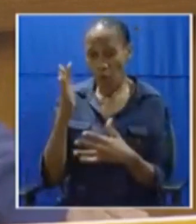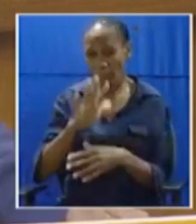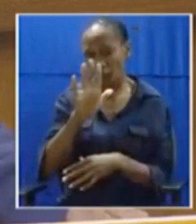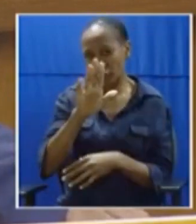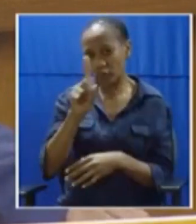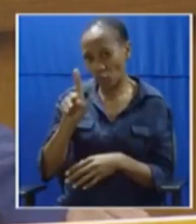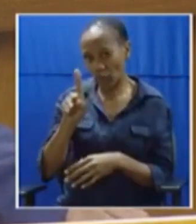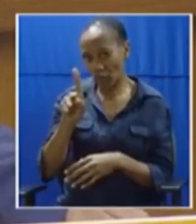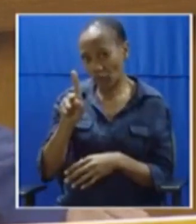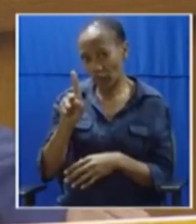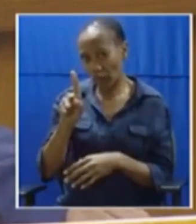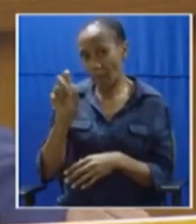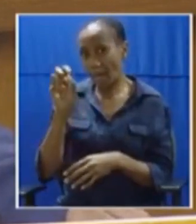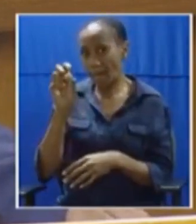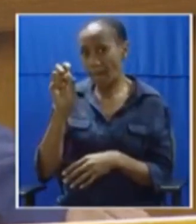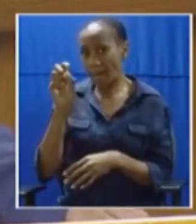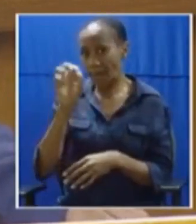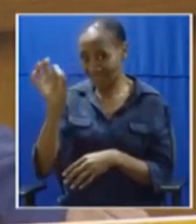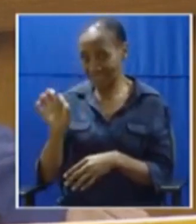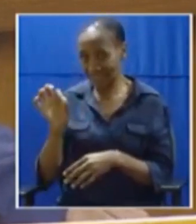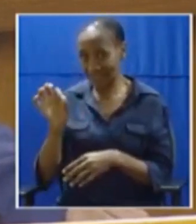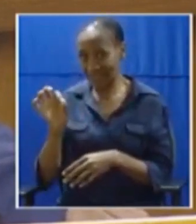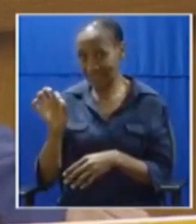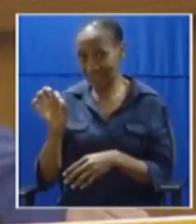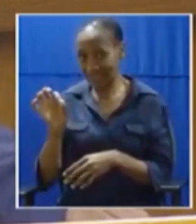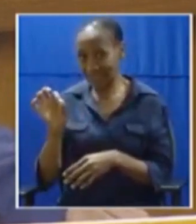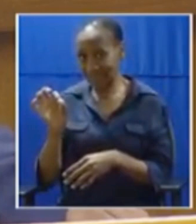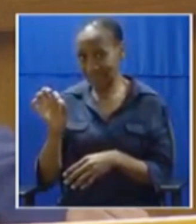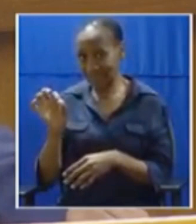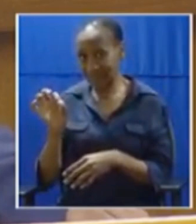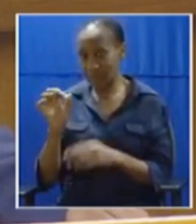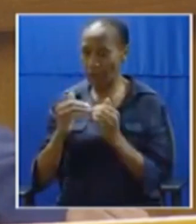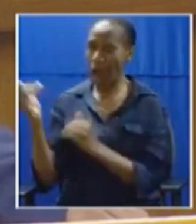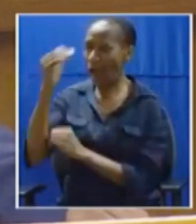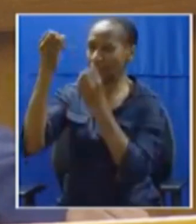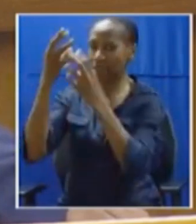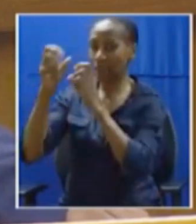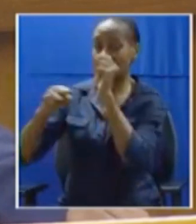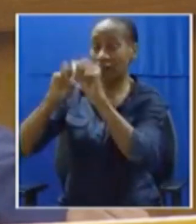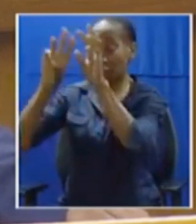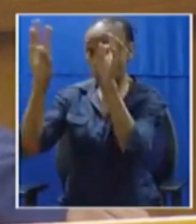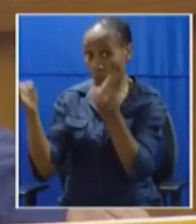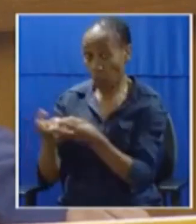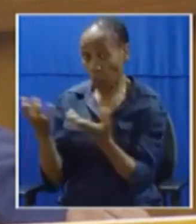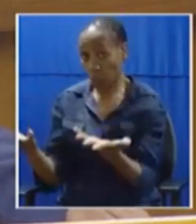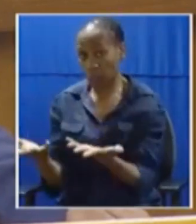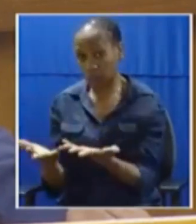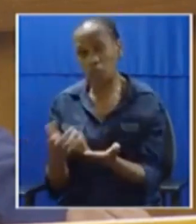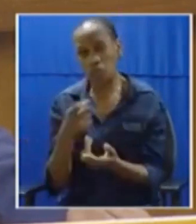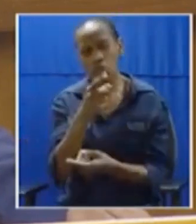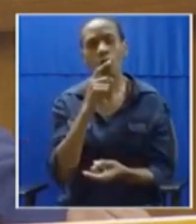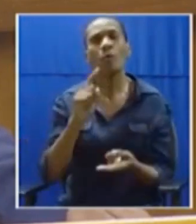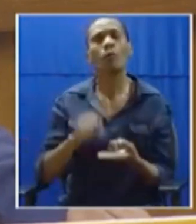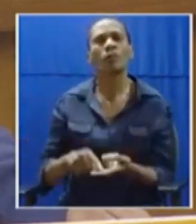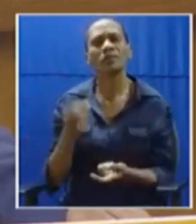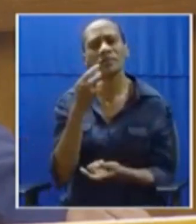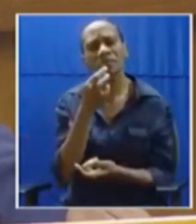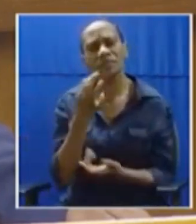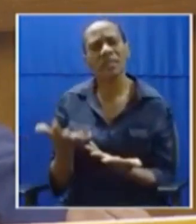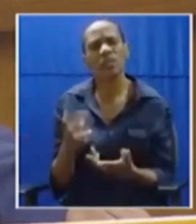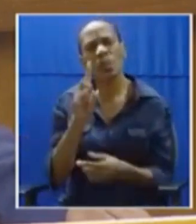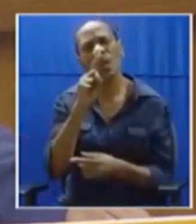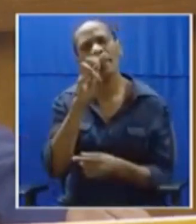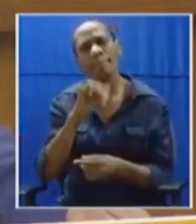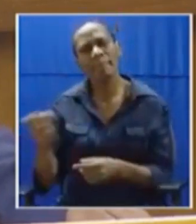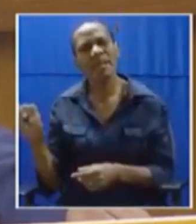50.1%, the highest in the world. You promised a youth employment service initiative which will create 1 million paid internships